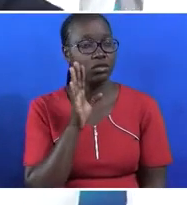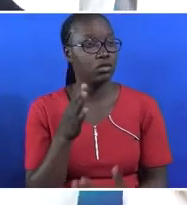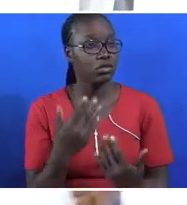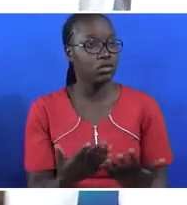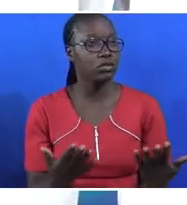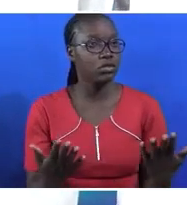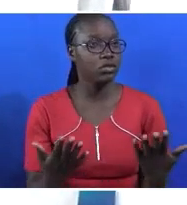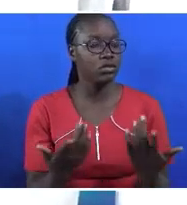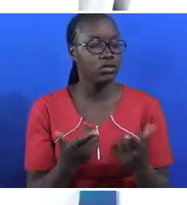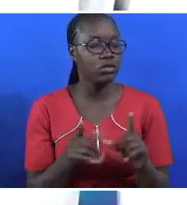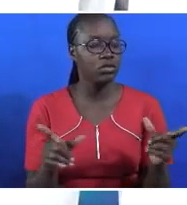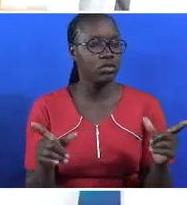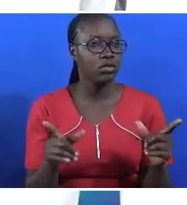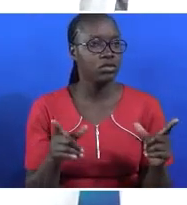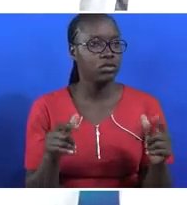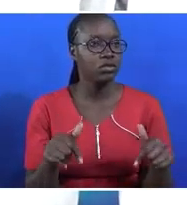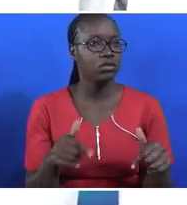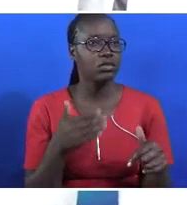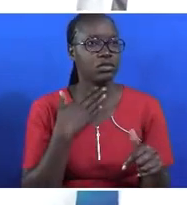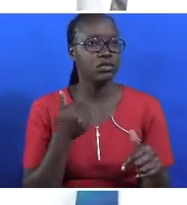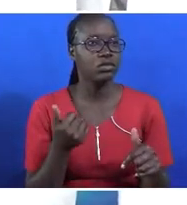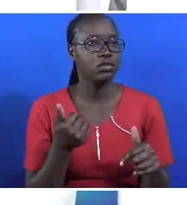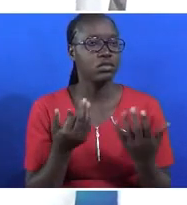today. You want to be free. Come.